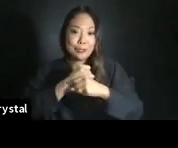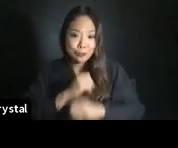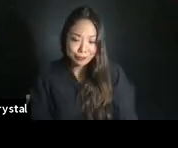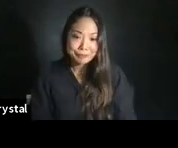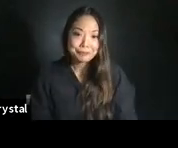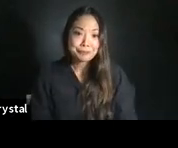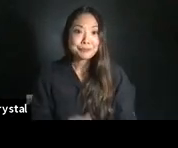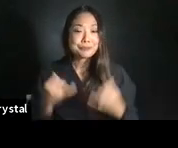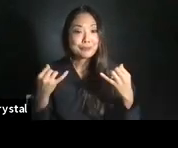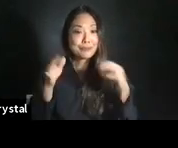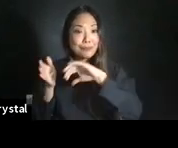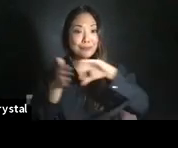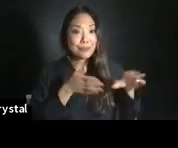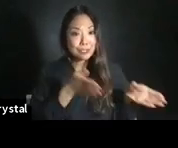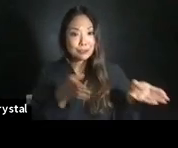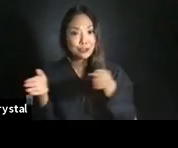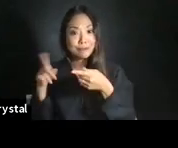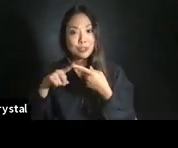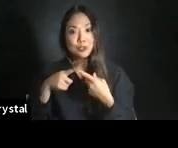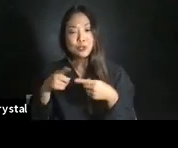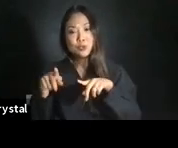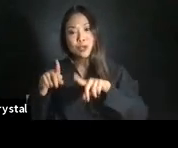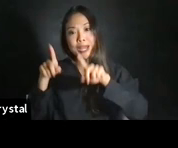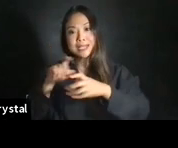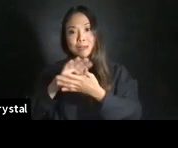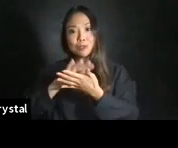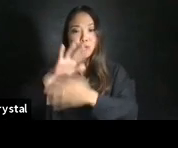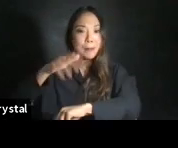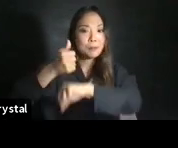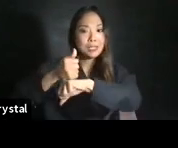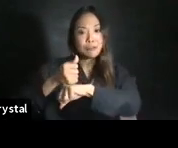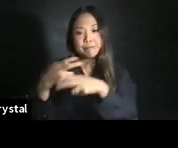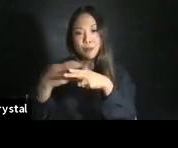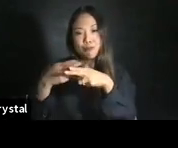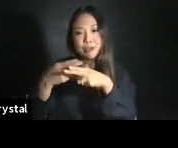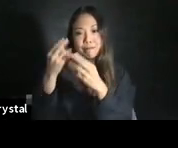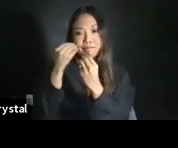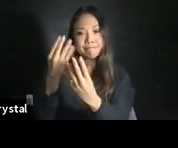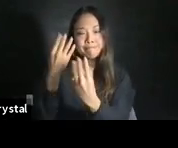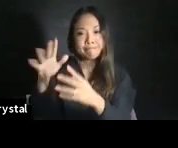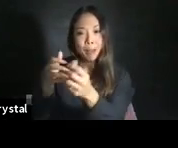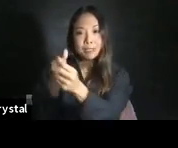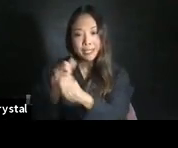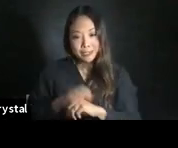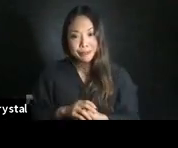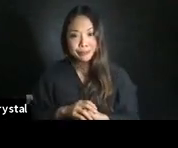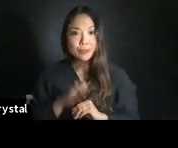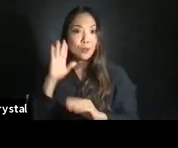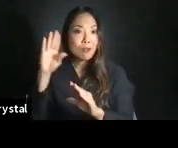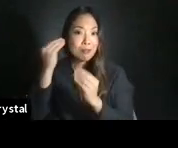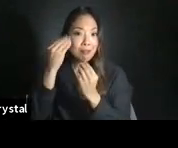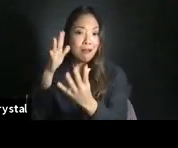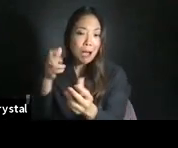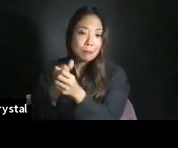i want to shift to an exam school implementation brief update which we will update you more fully on october